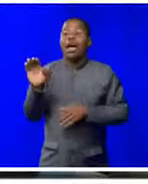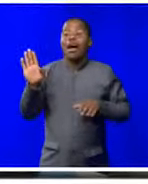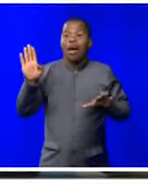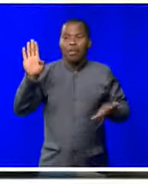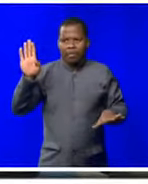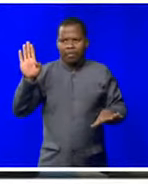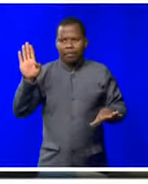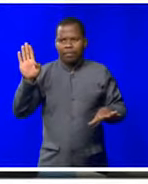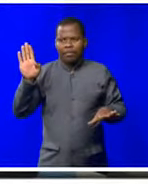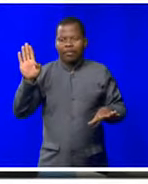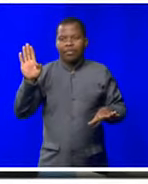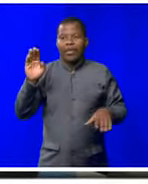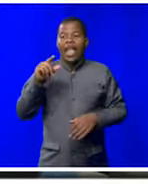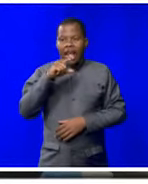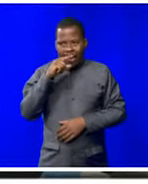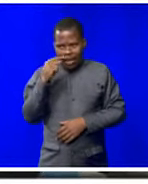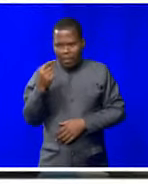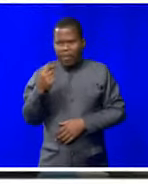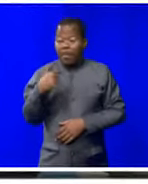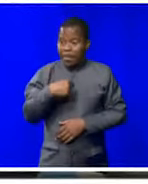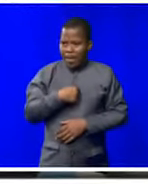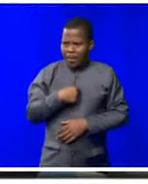I, state your name.